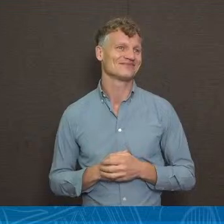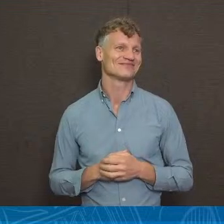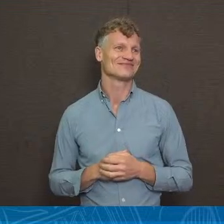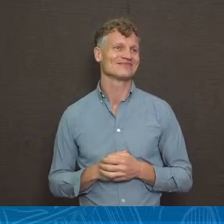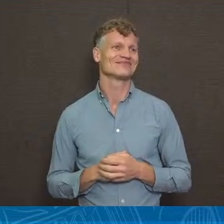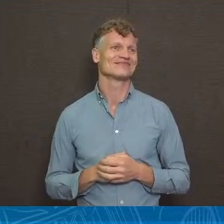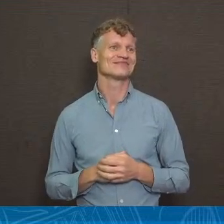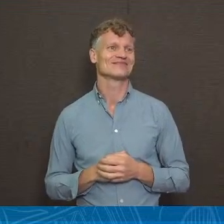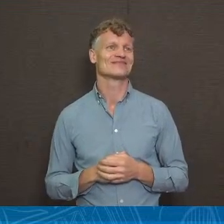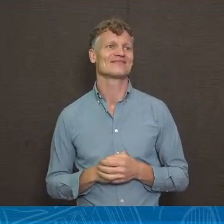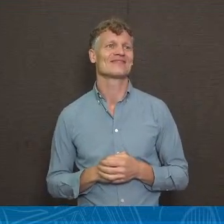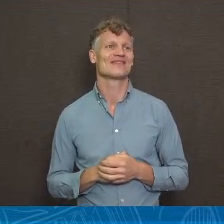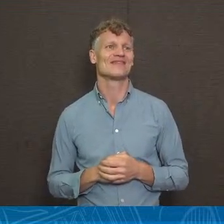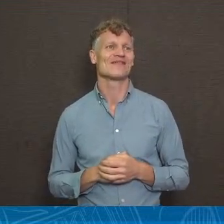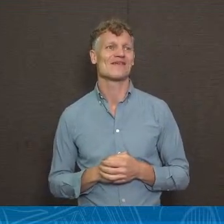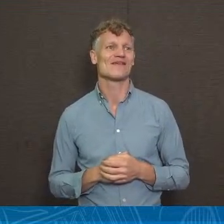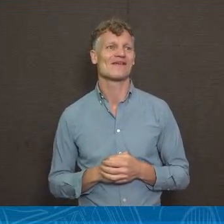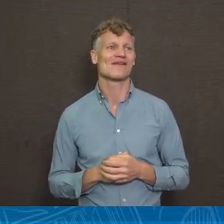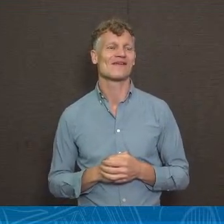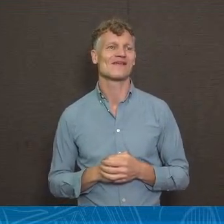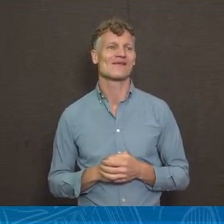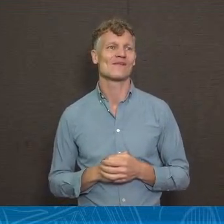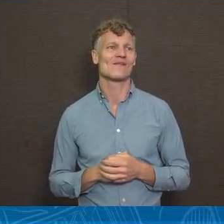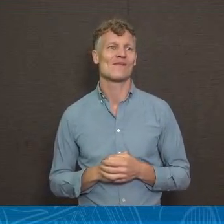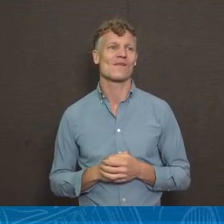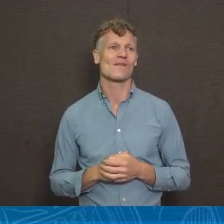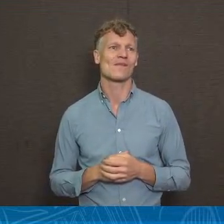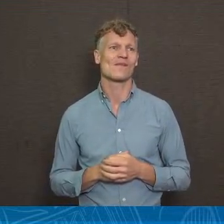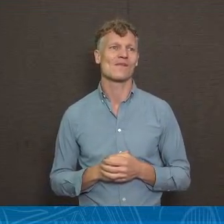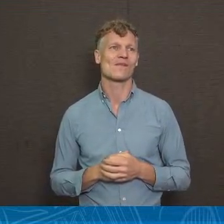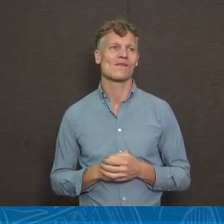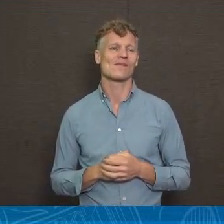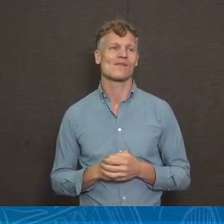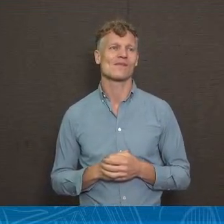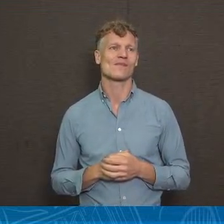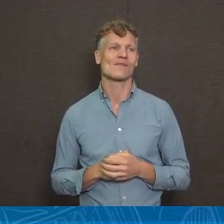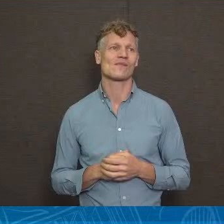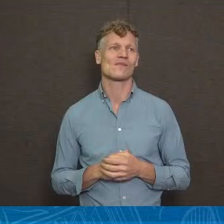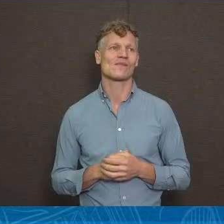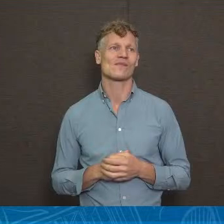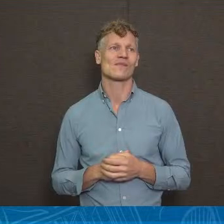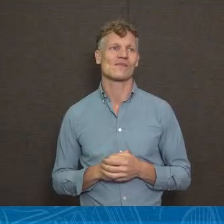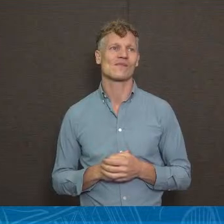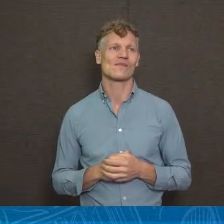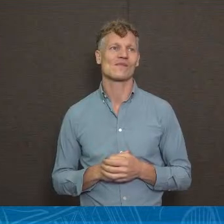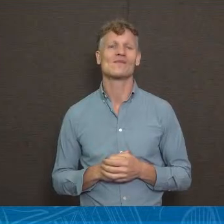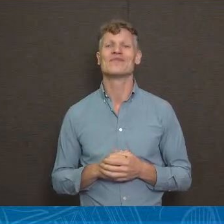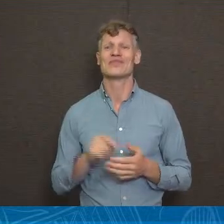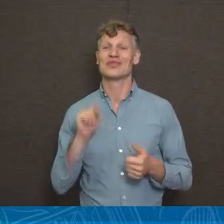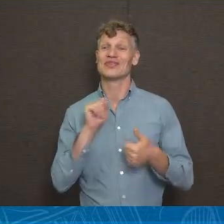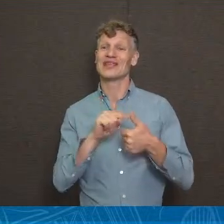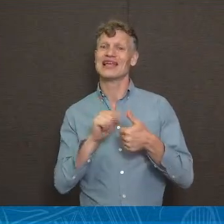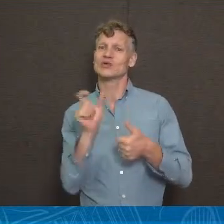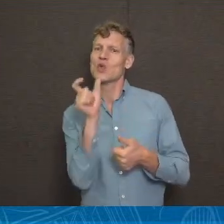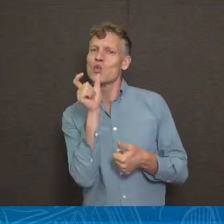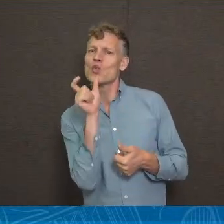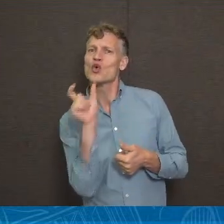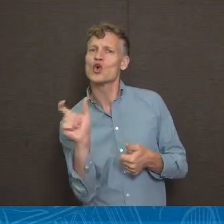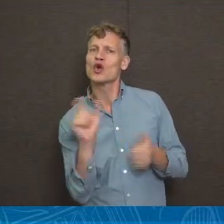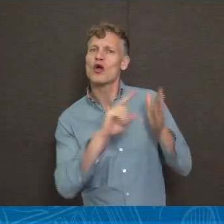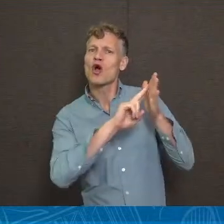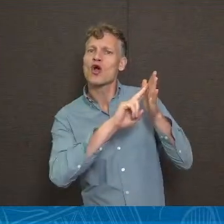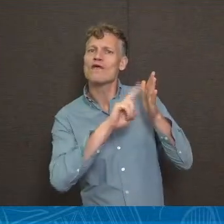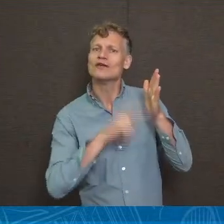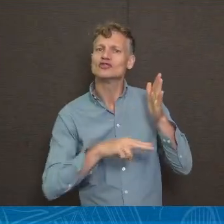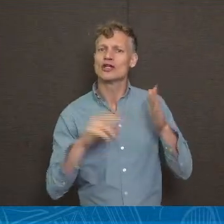we need to defend the shell in the future convention. No should, shall. That is the obligation